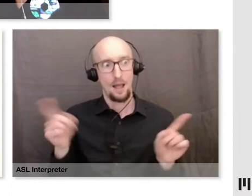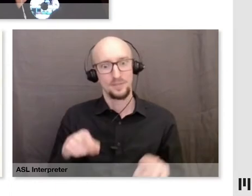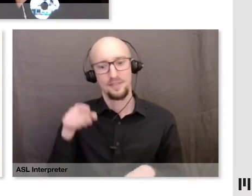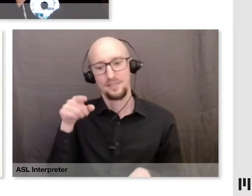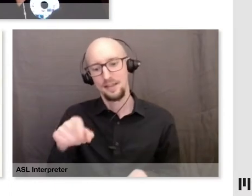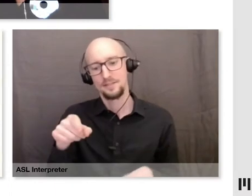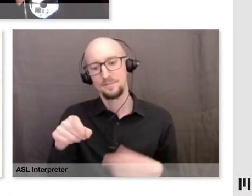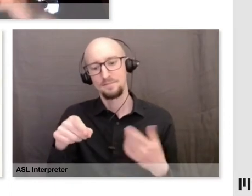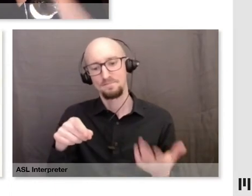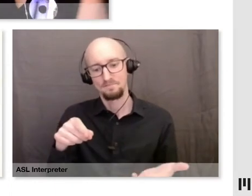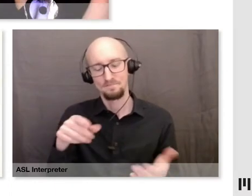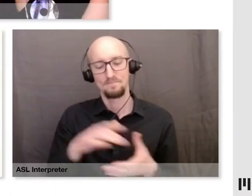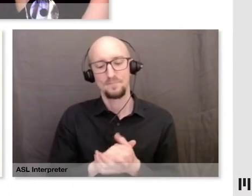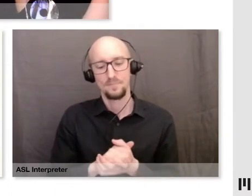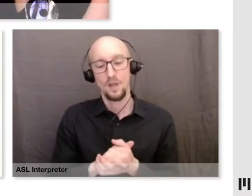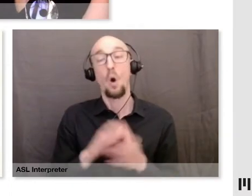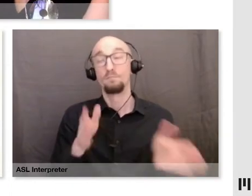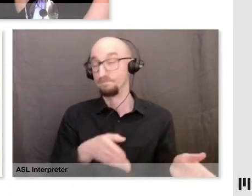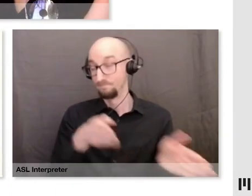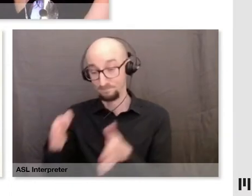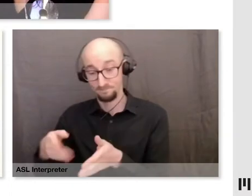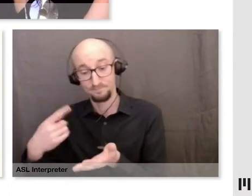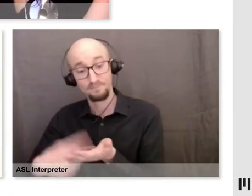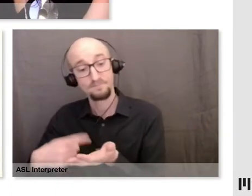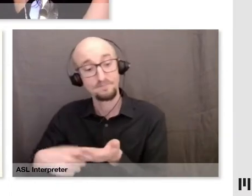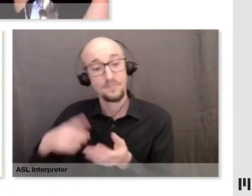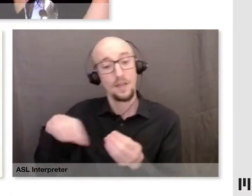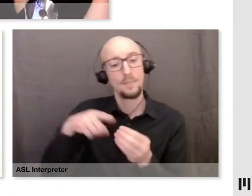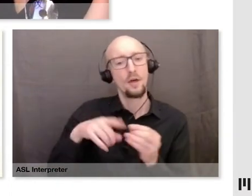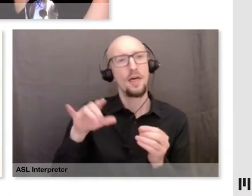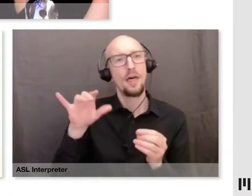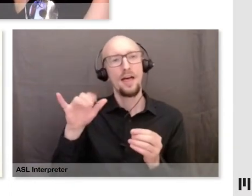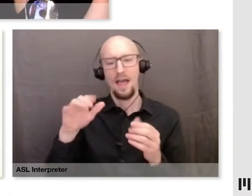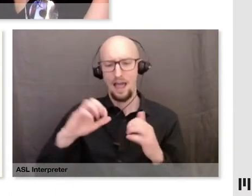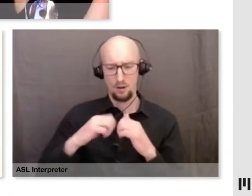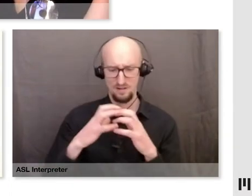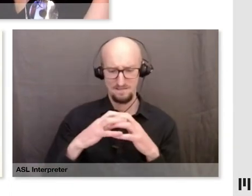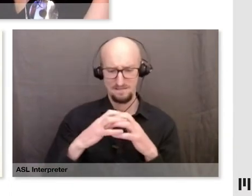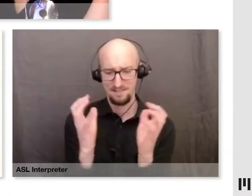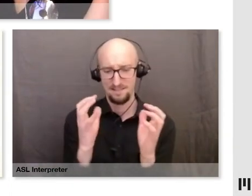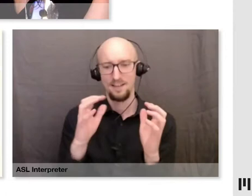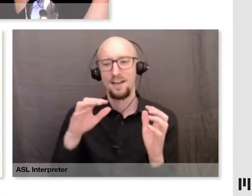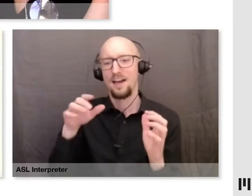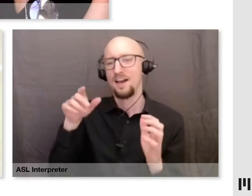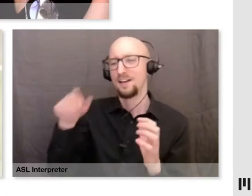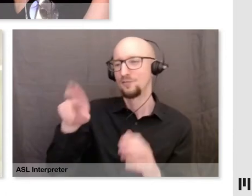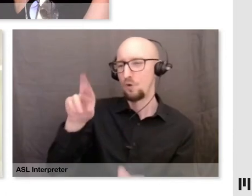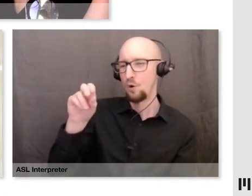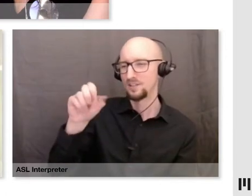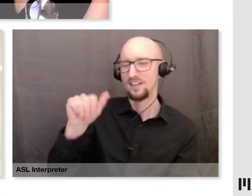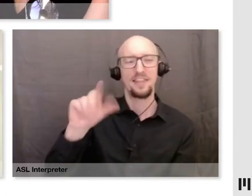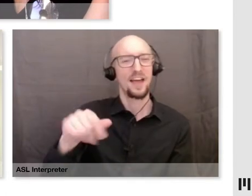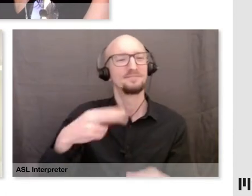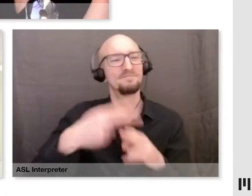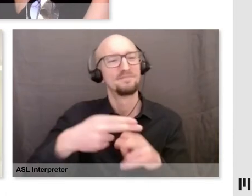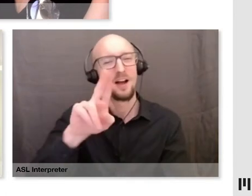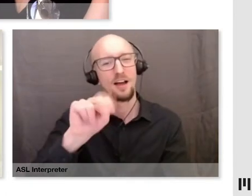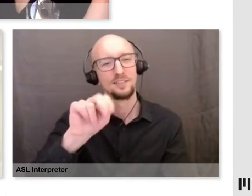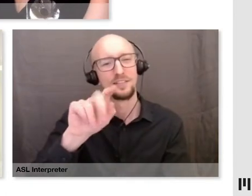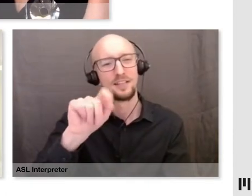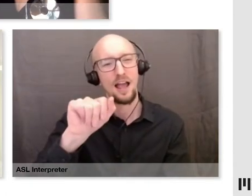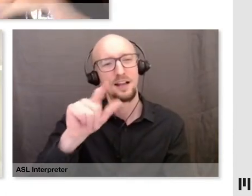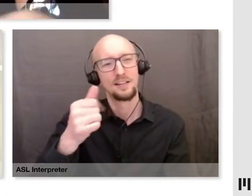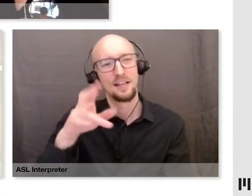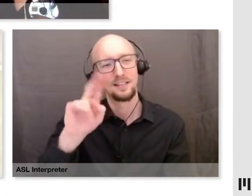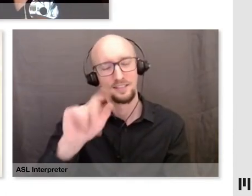and as for the kind of untangling that both Rosa and Brandon talked about that you wanted